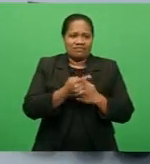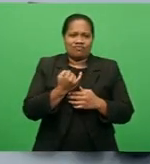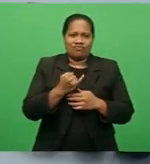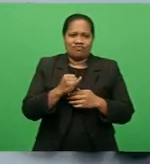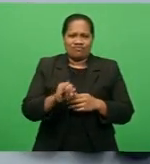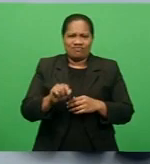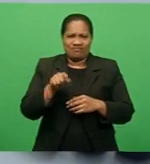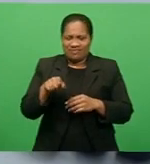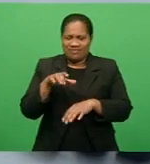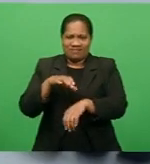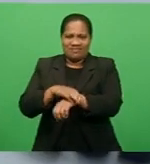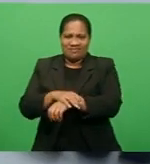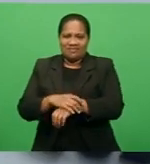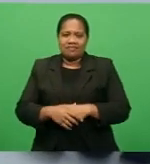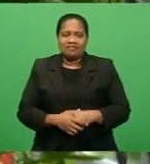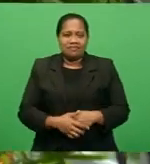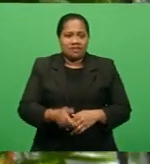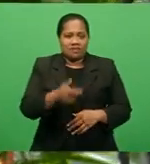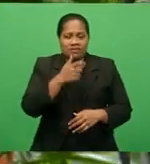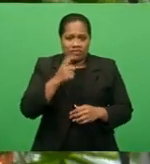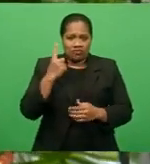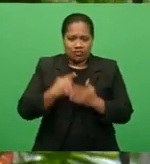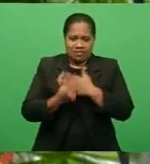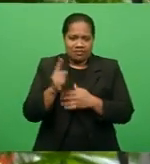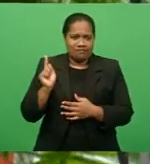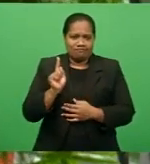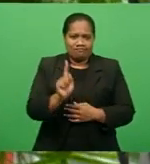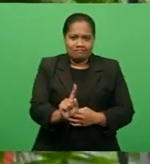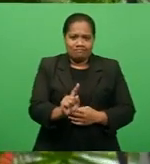police. Whistleblowers come forward.